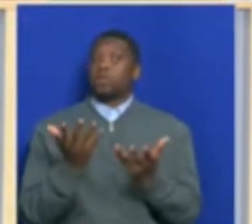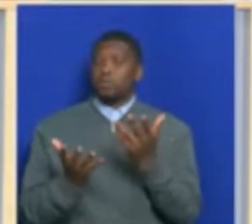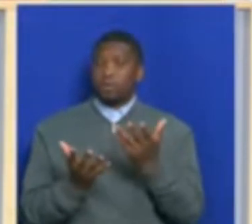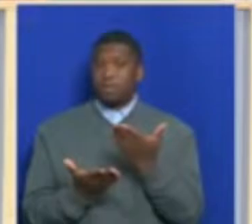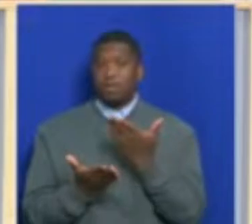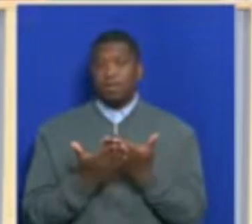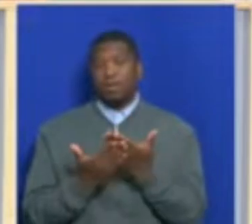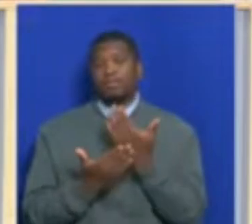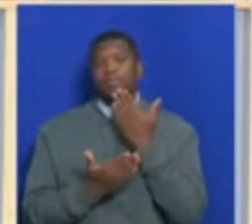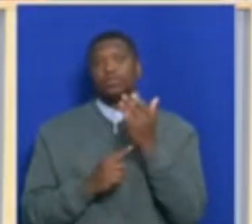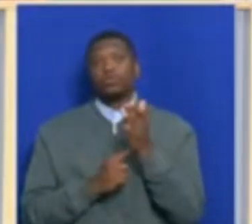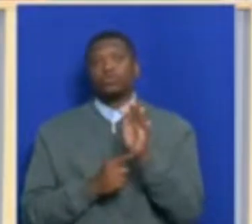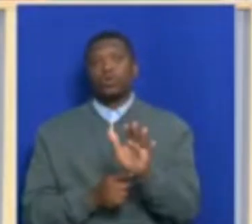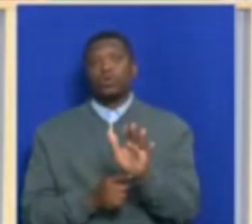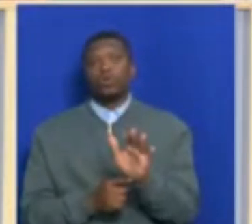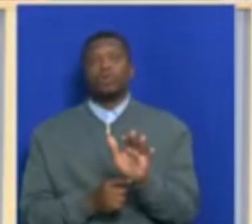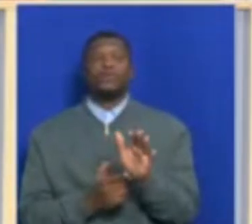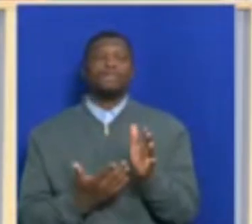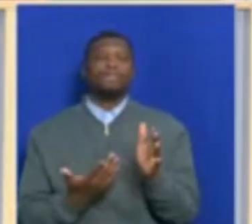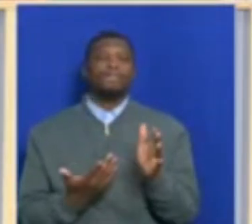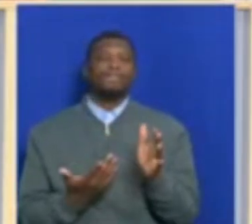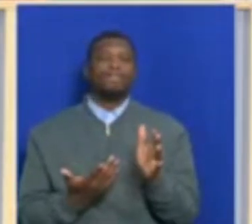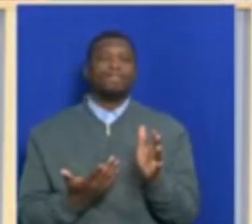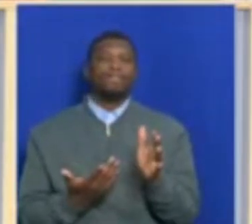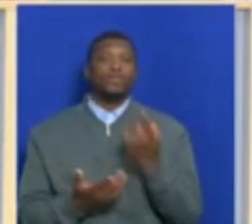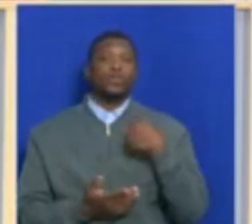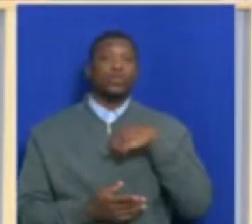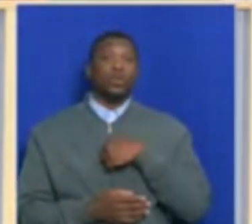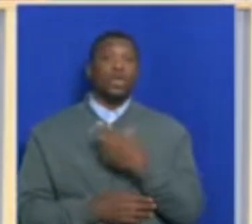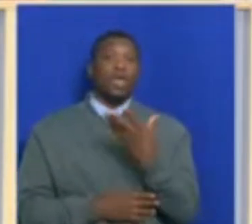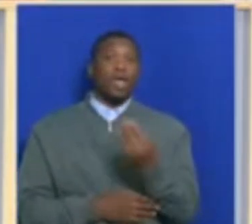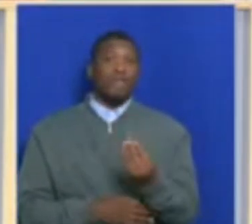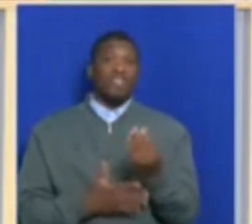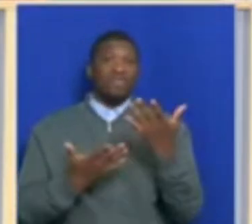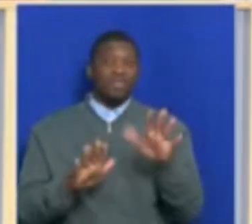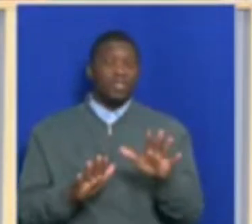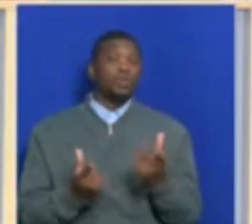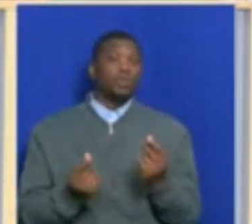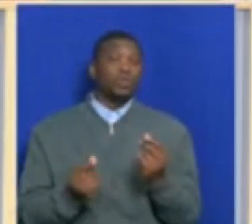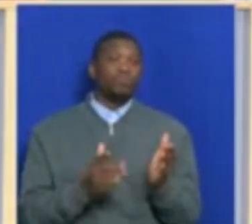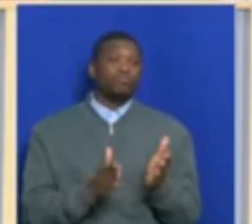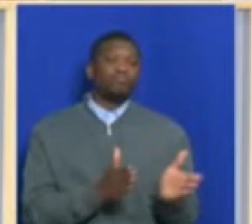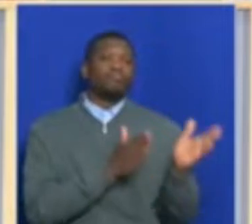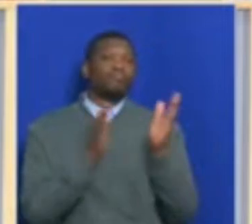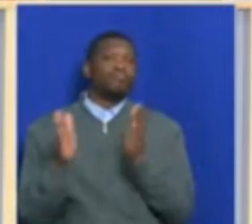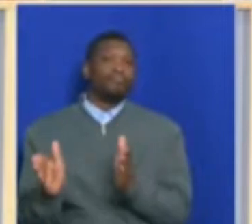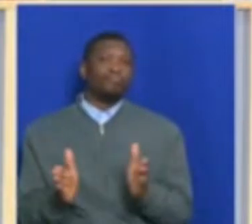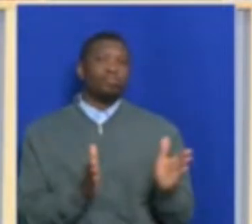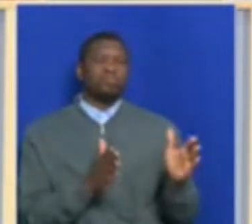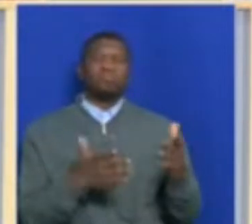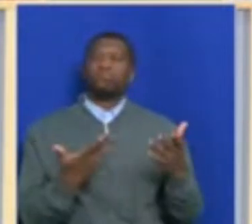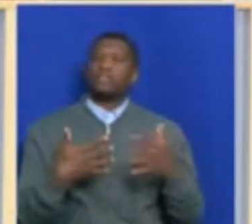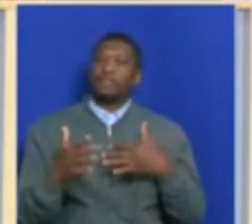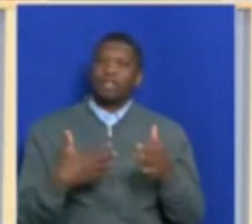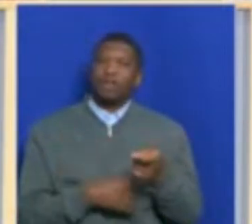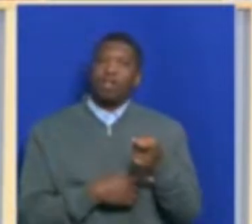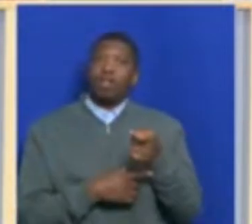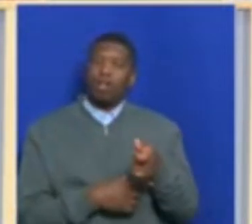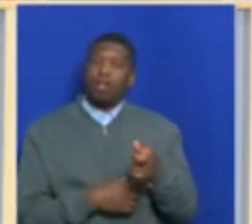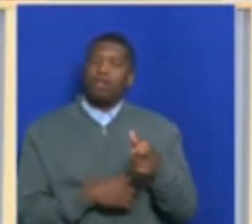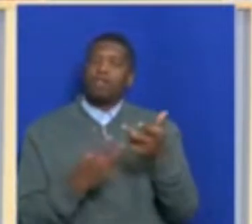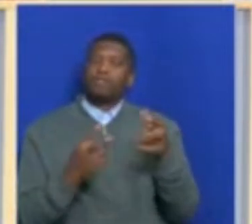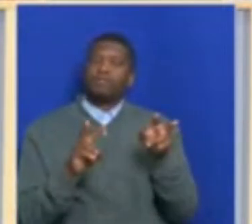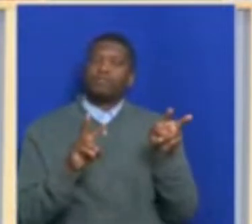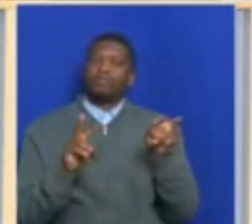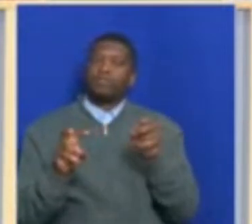the record that we have stepped off, even if just for a while, the IDEC